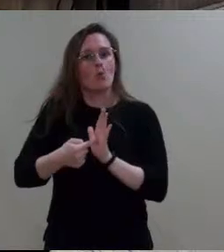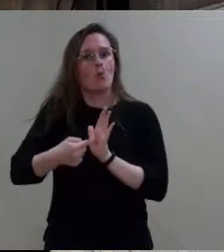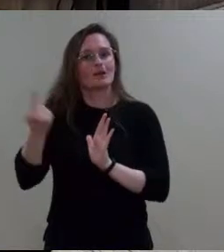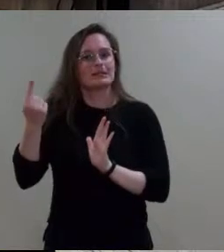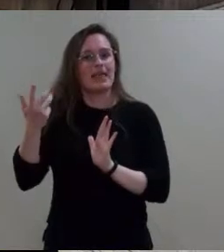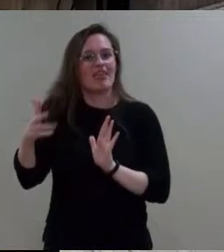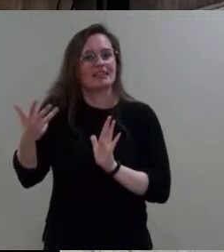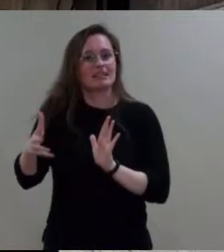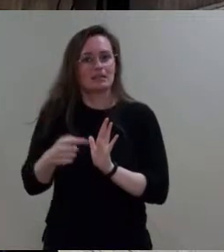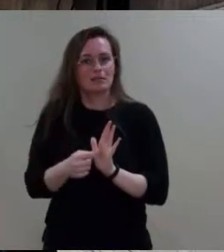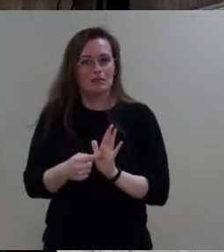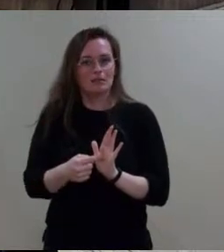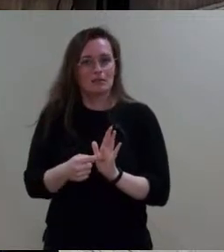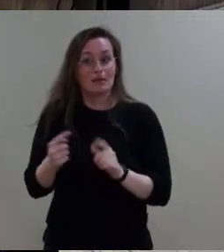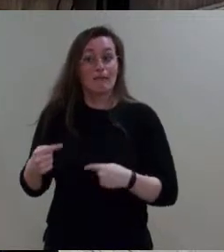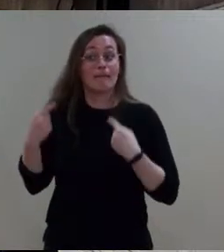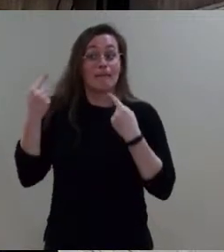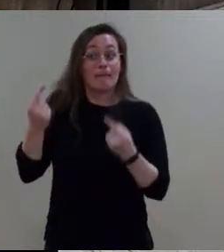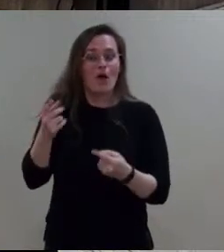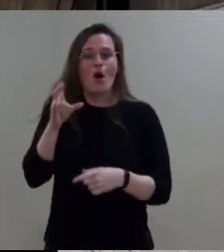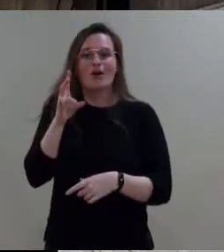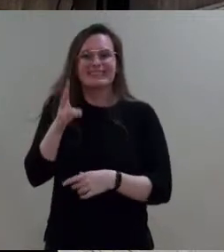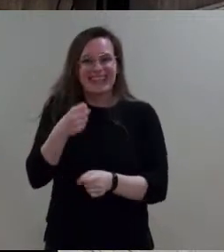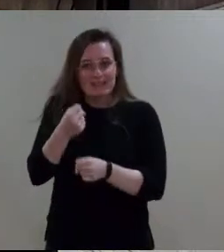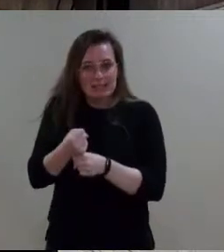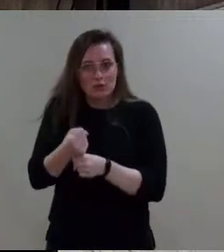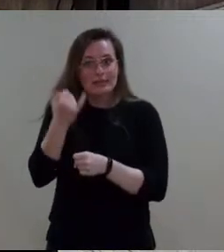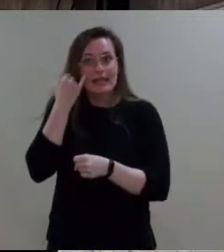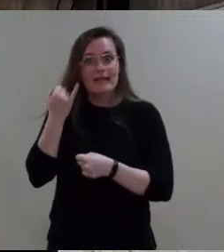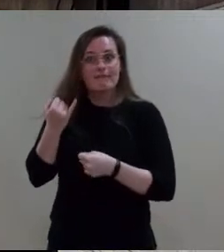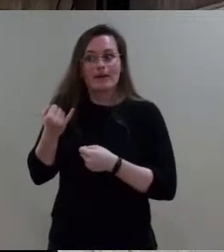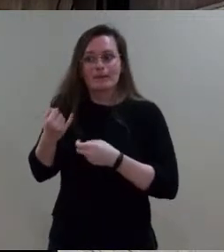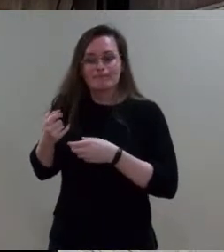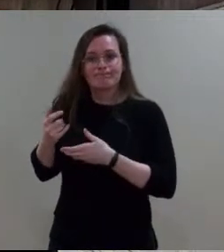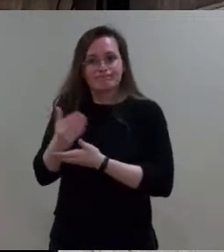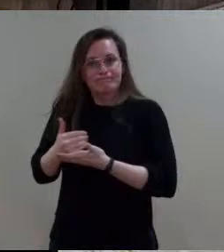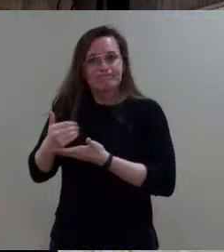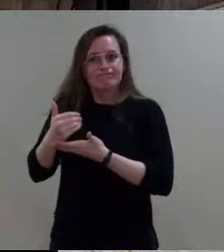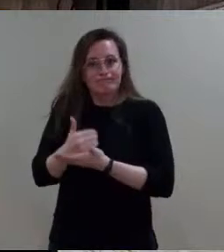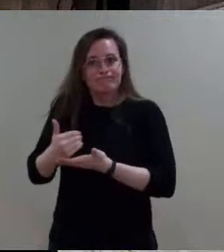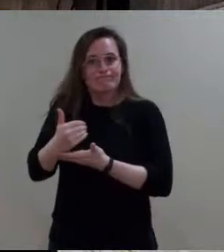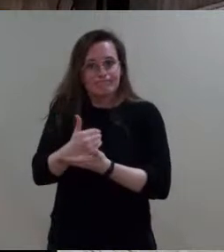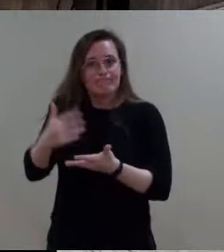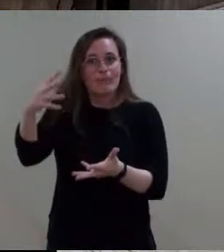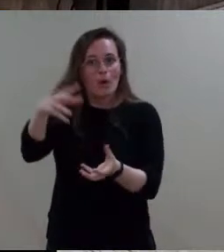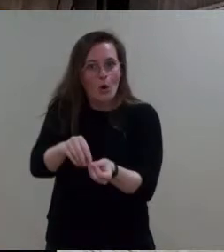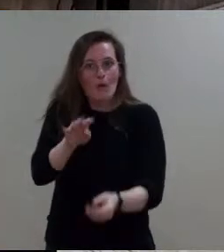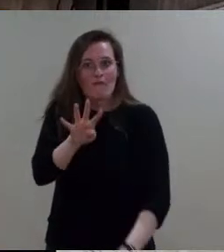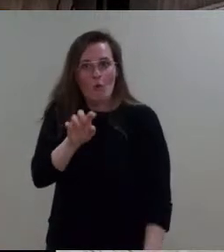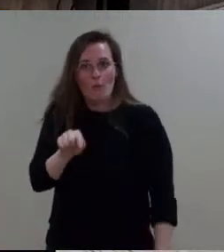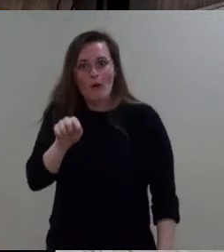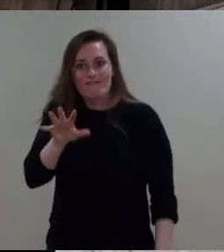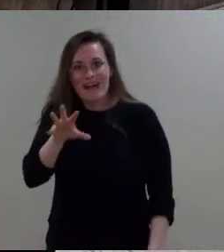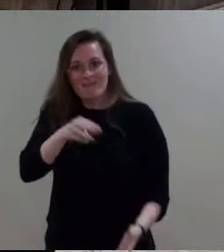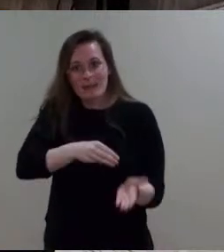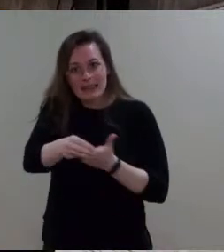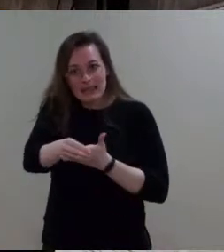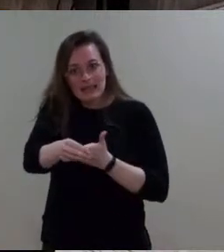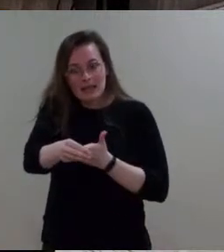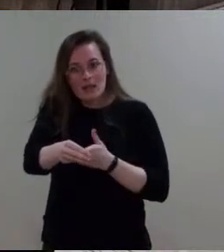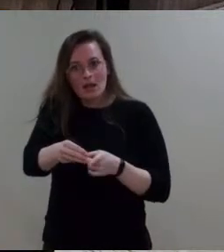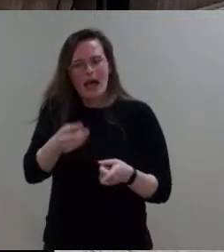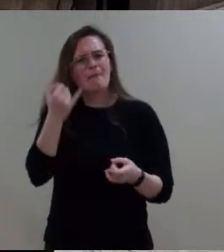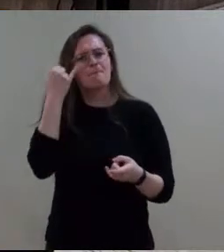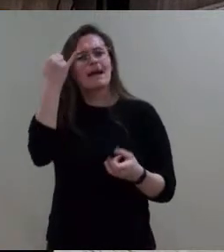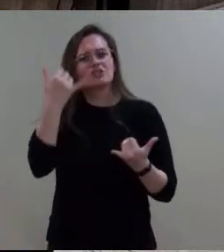4.5 million over 7 years would have made a huge difference today had we looked at